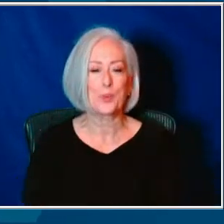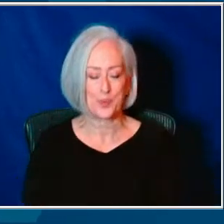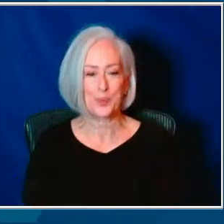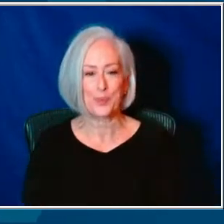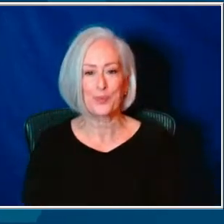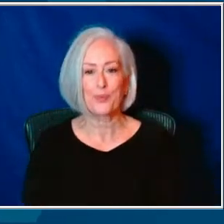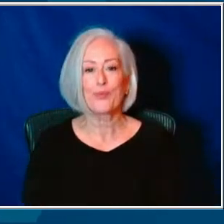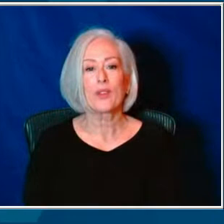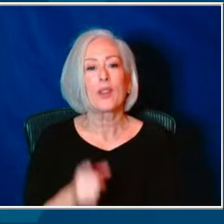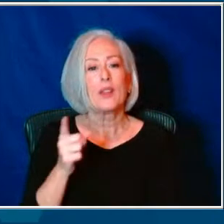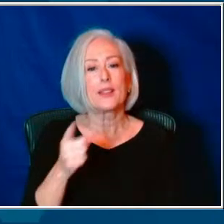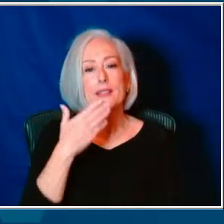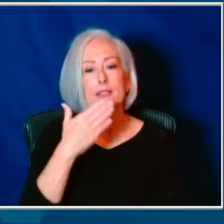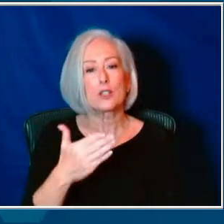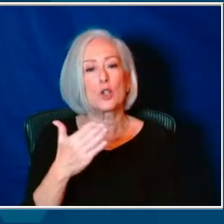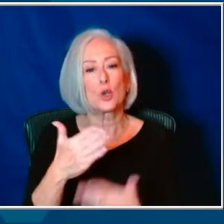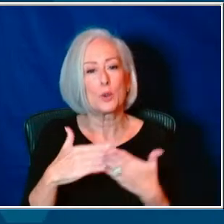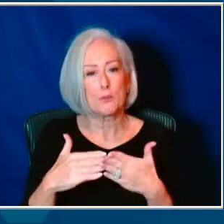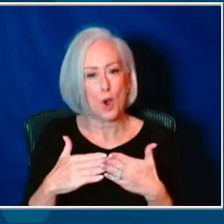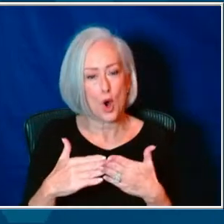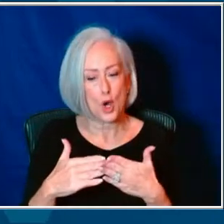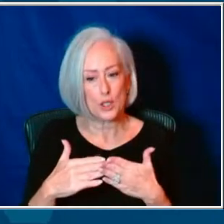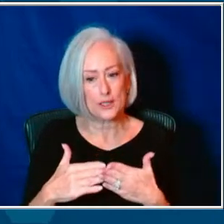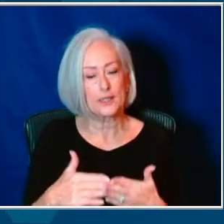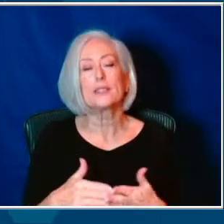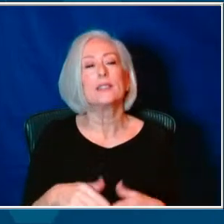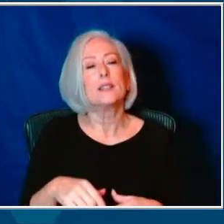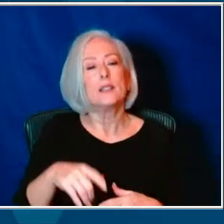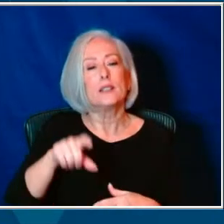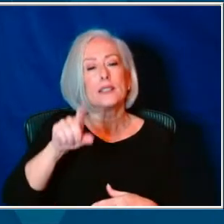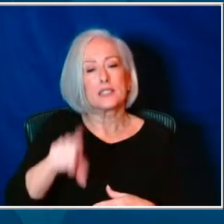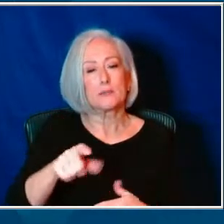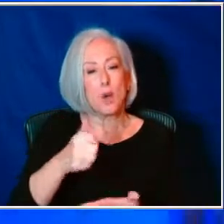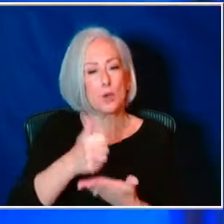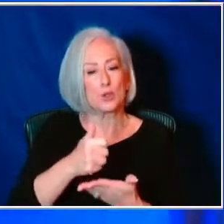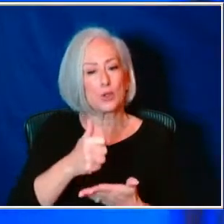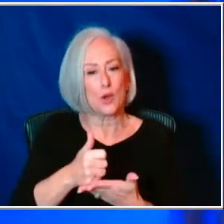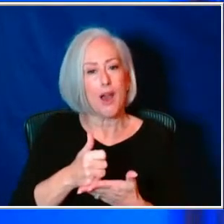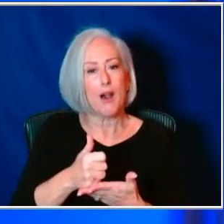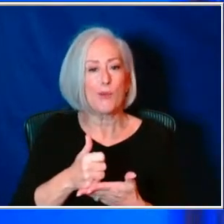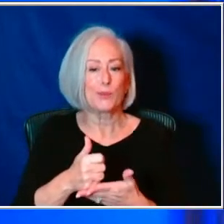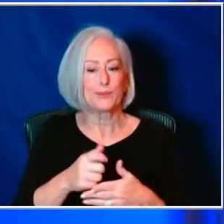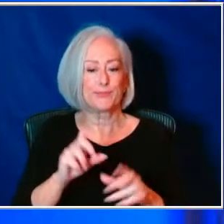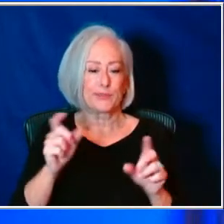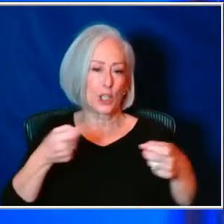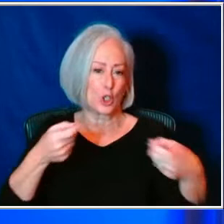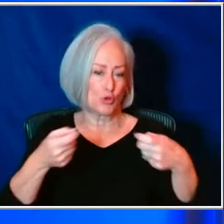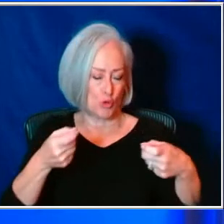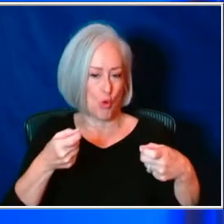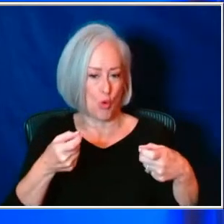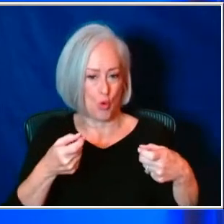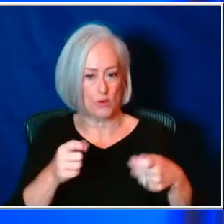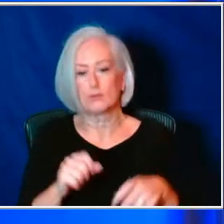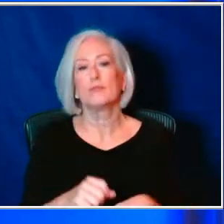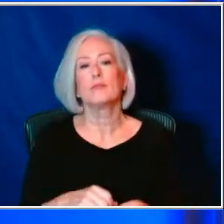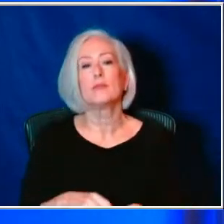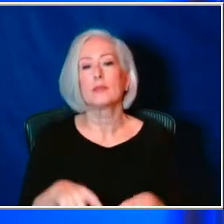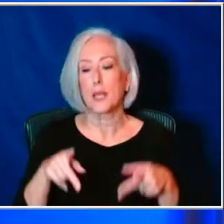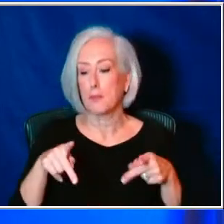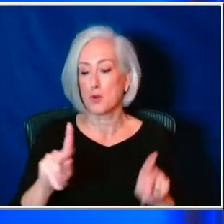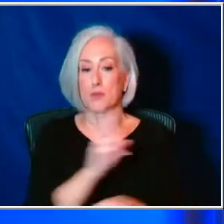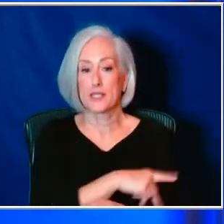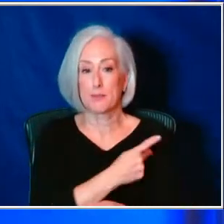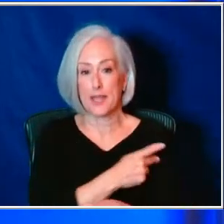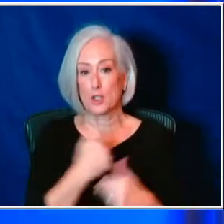arm. It's actually intended to be somewhat of a control arm, but it still allows the patients to have some